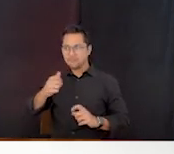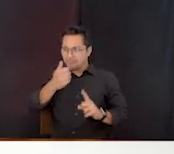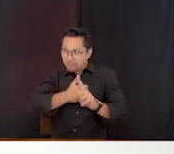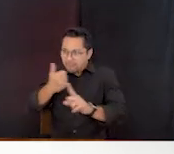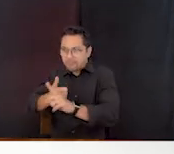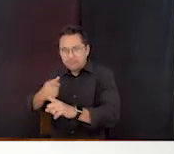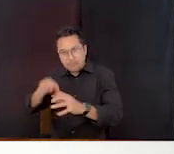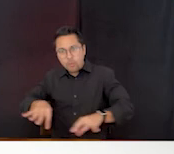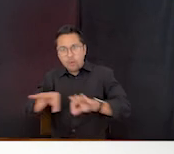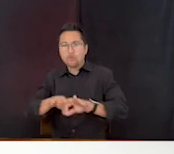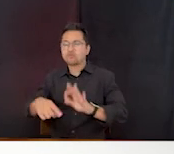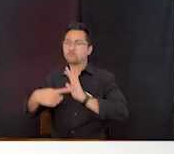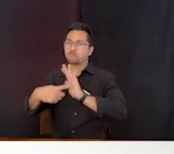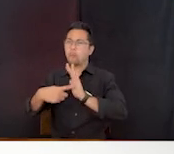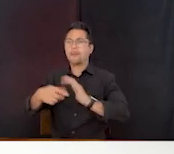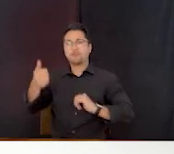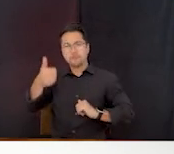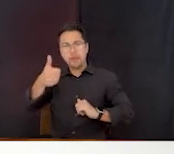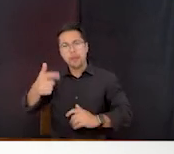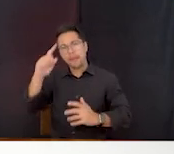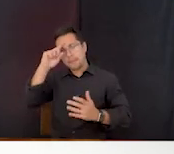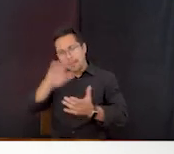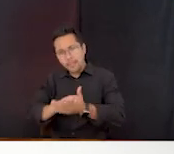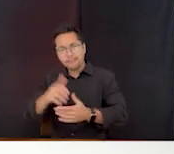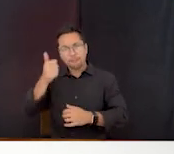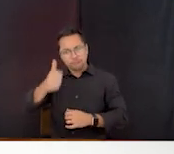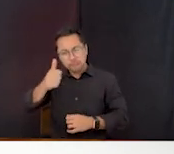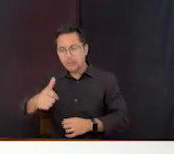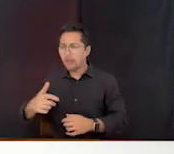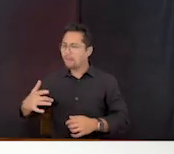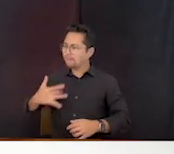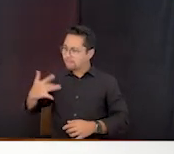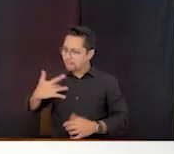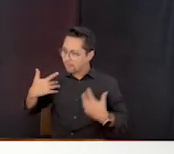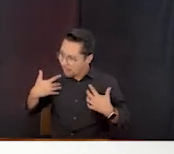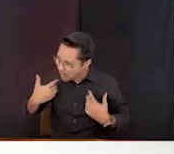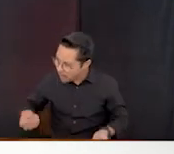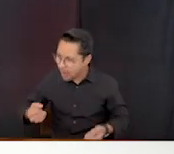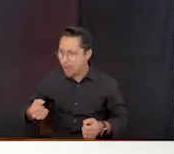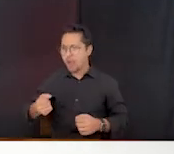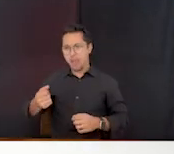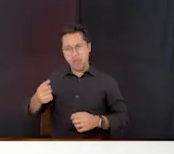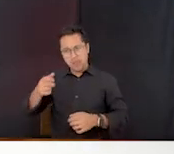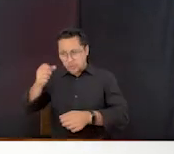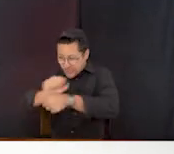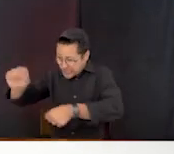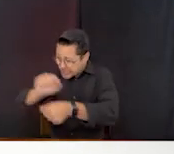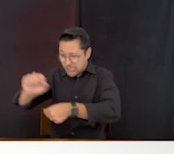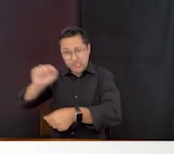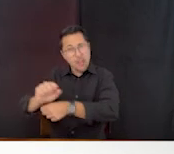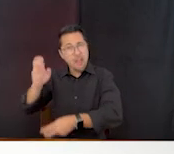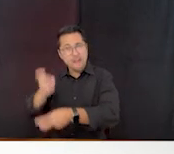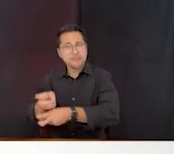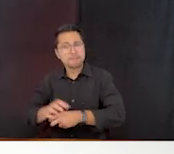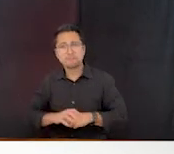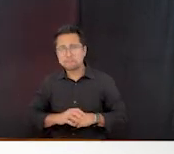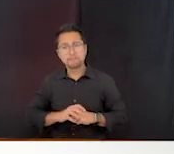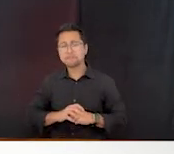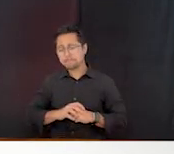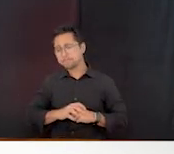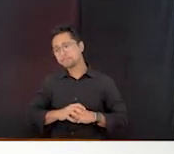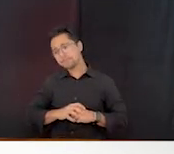yourself, to believe in yourself, have that confidence, and put in the due diligence. I think